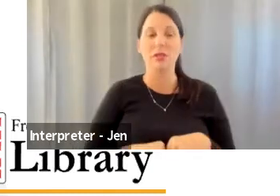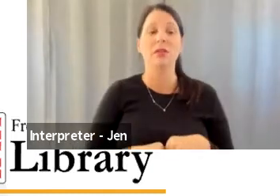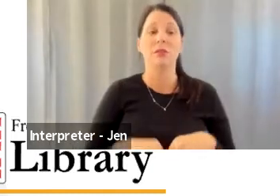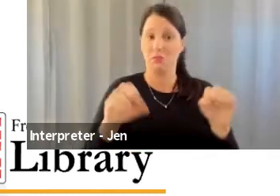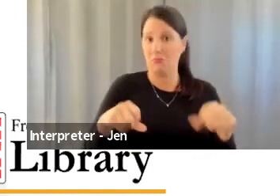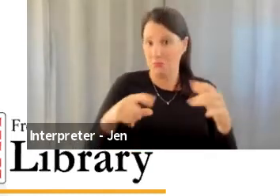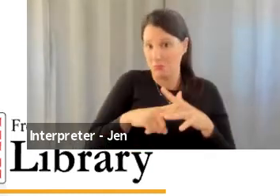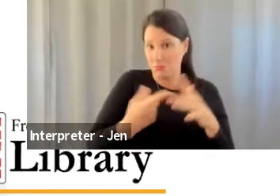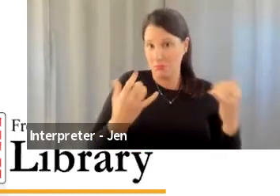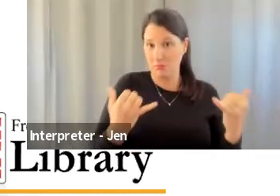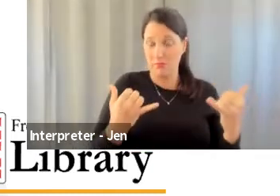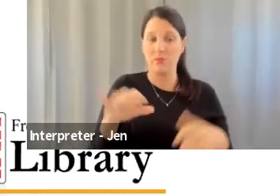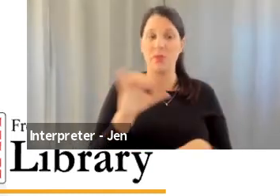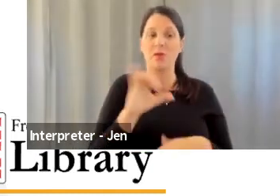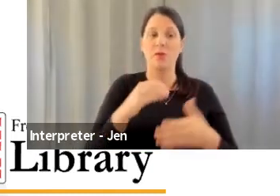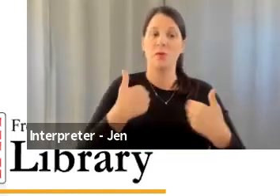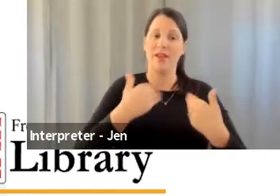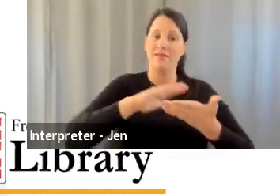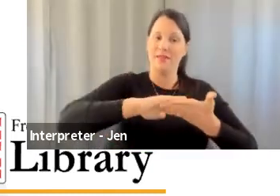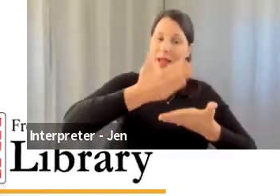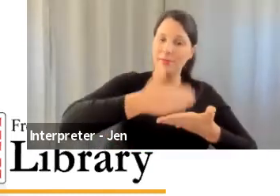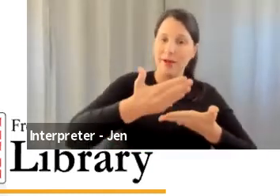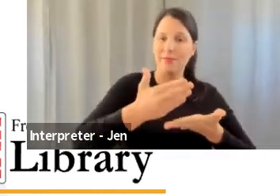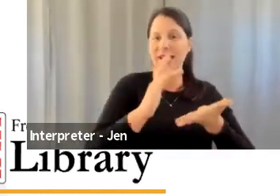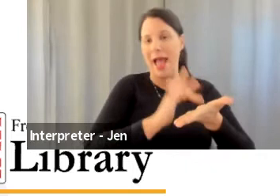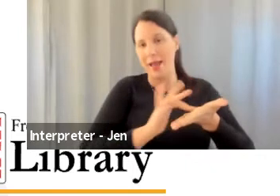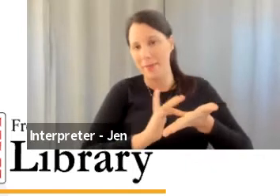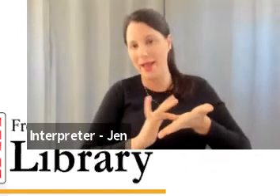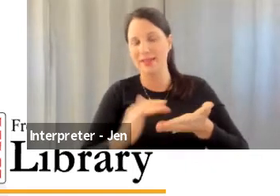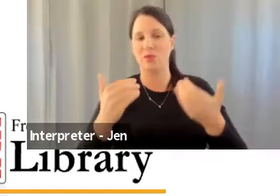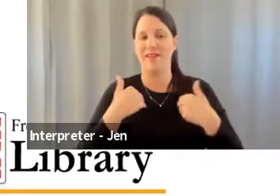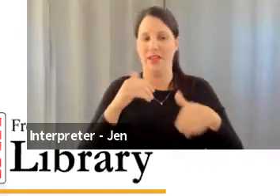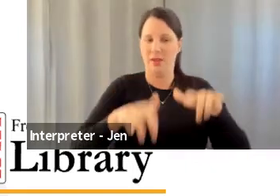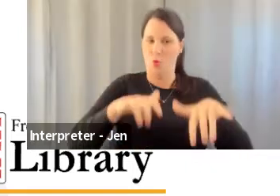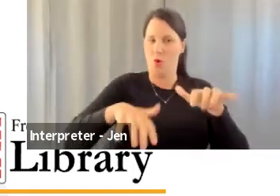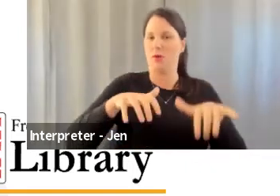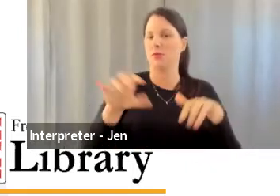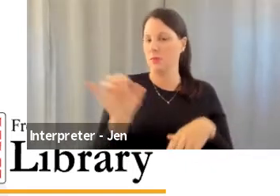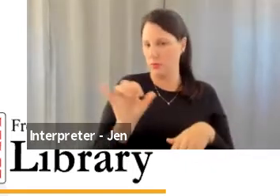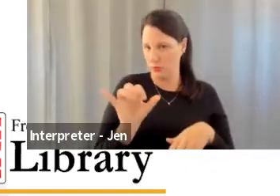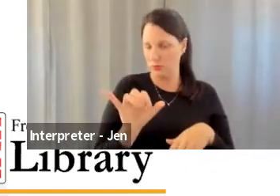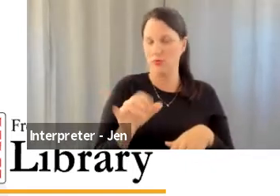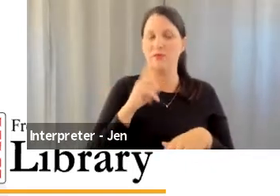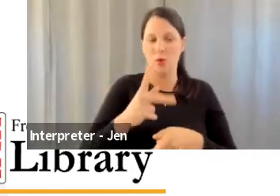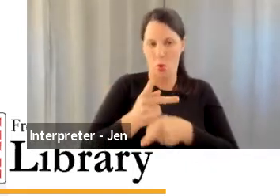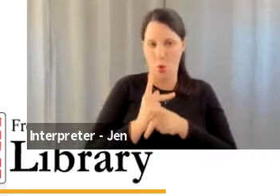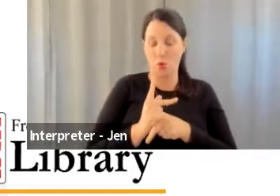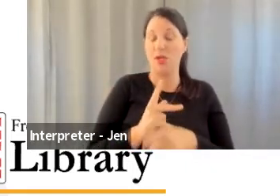laptops and iPads with keyboards available as well for semester loans, and also Wi-Fi